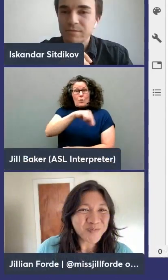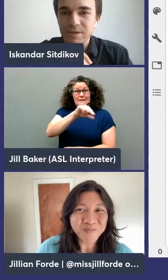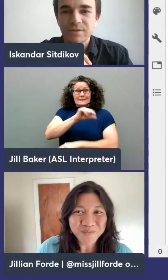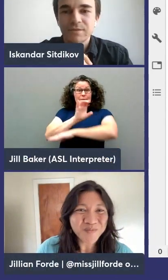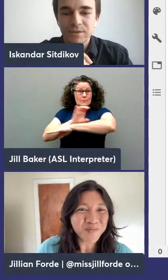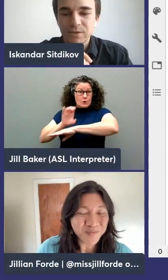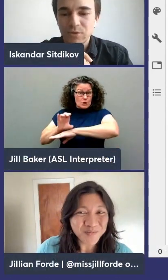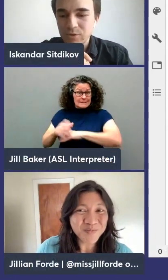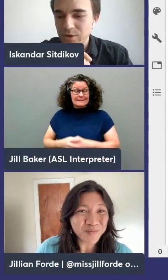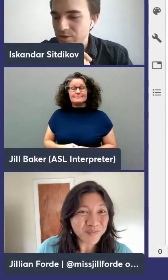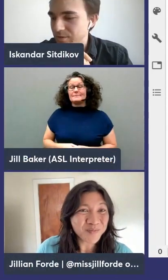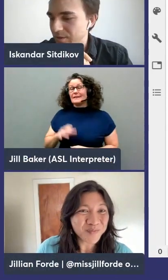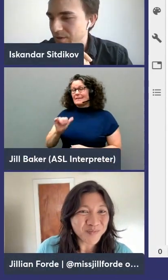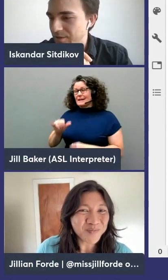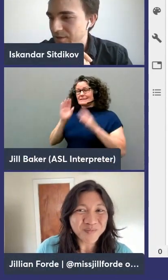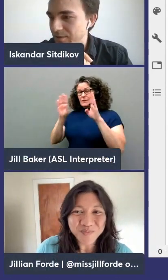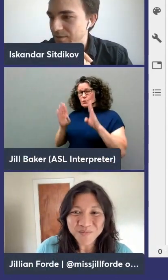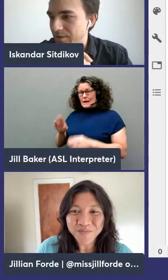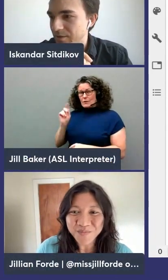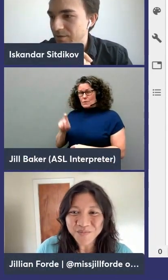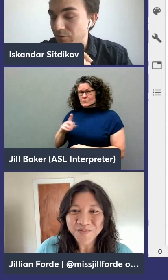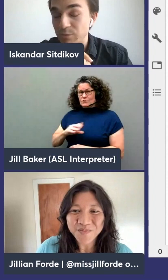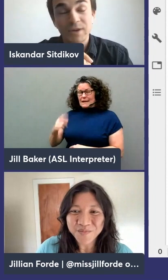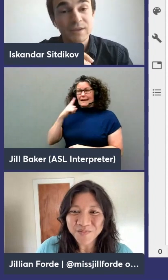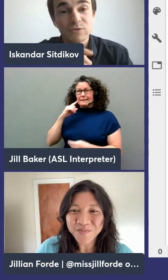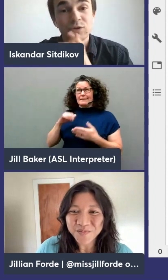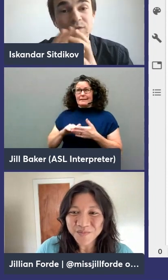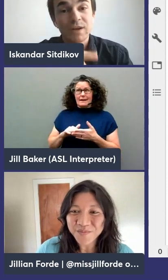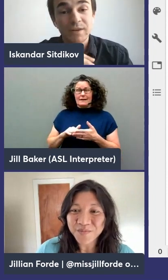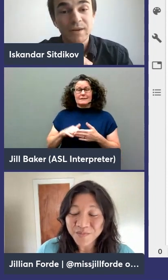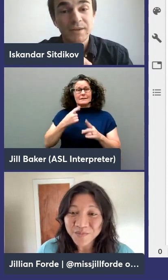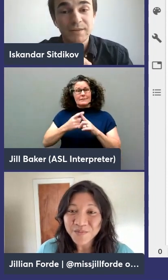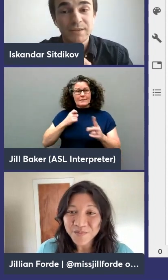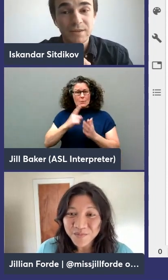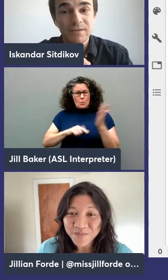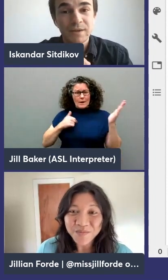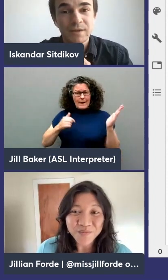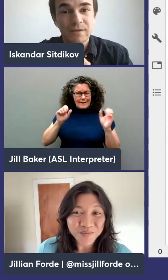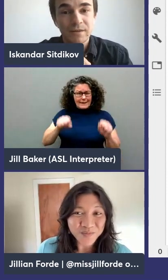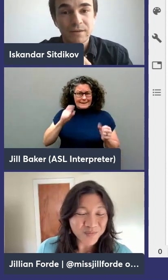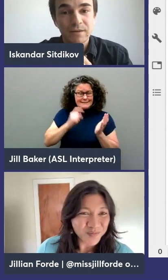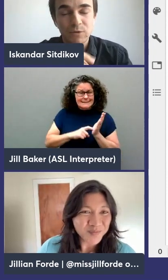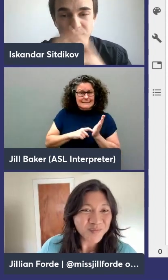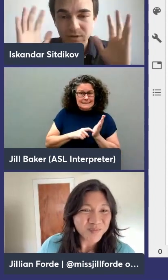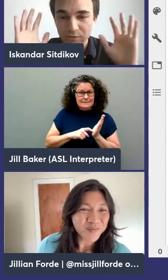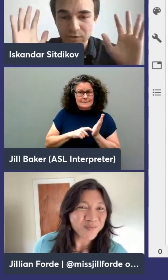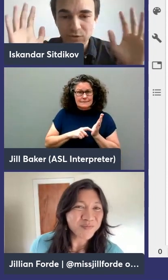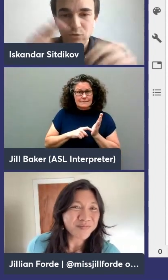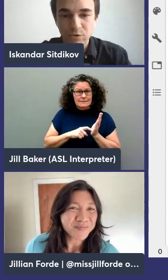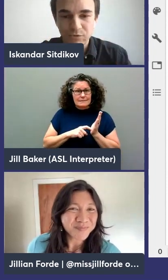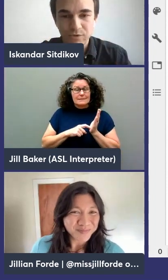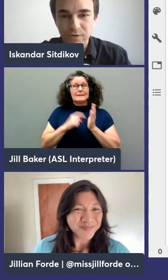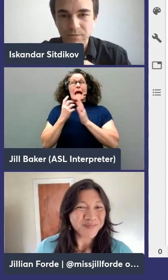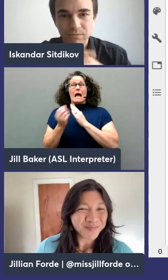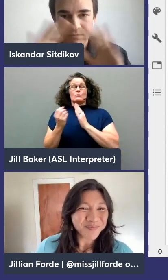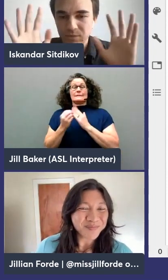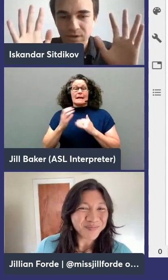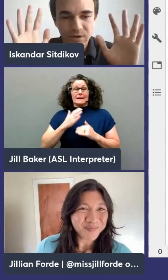yeah, that's a great question, and I think from at least what I can see outside of the scope